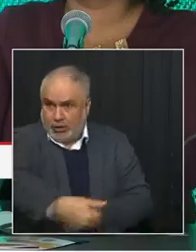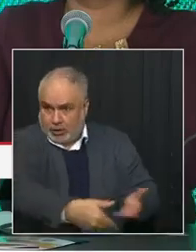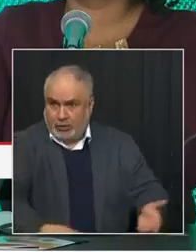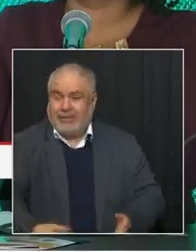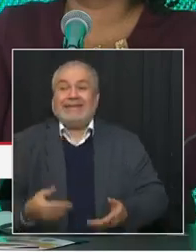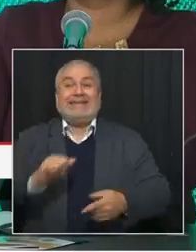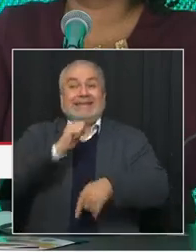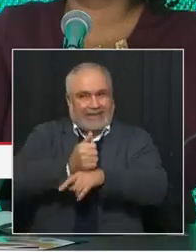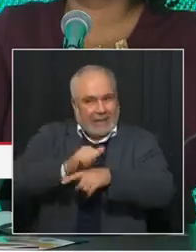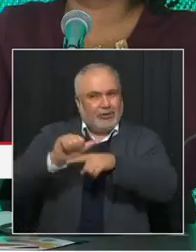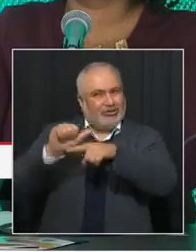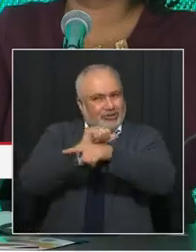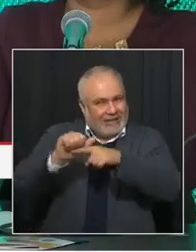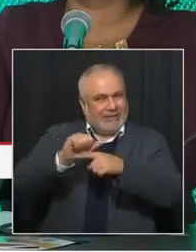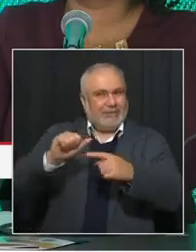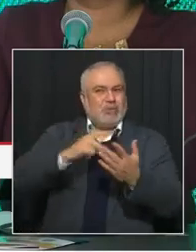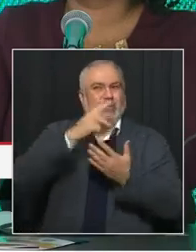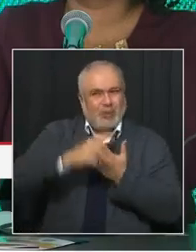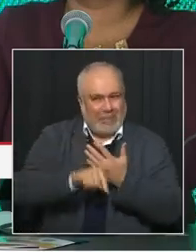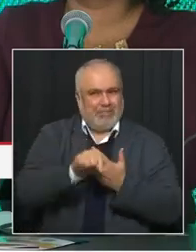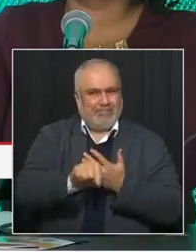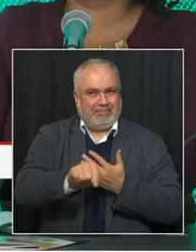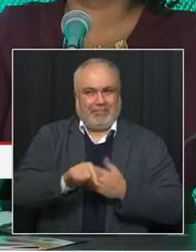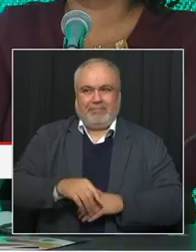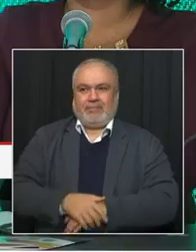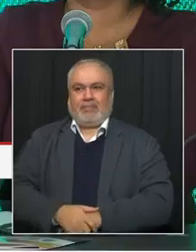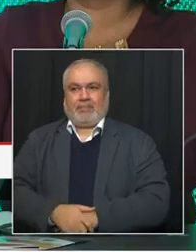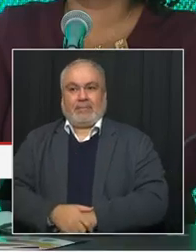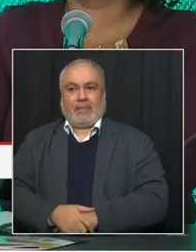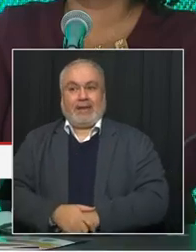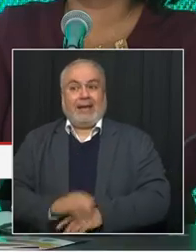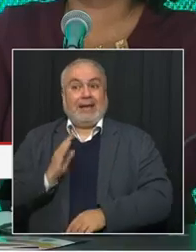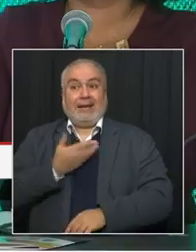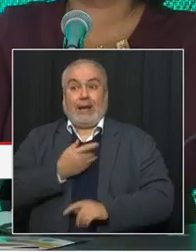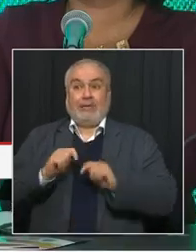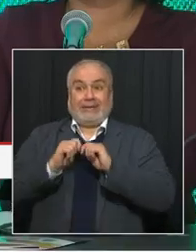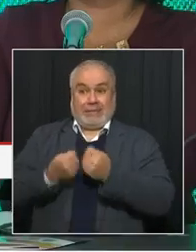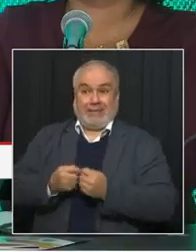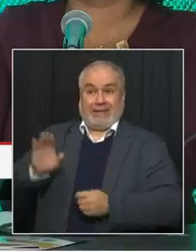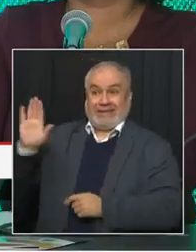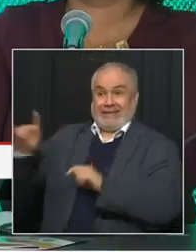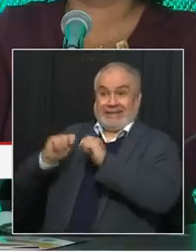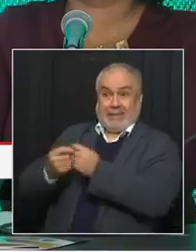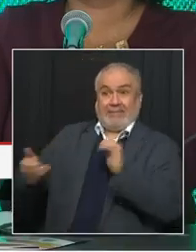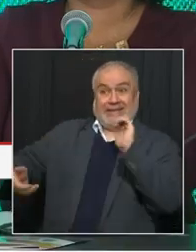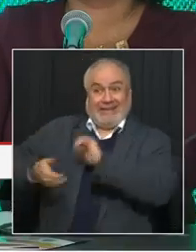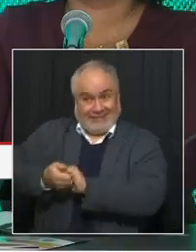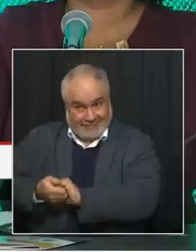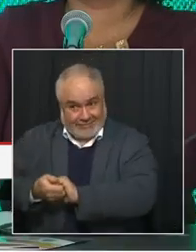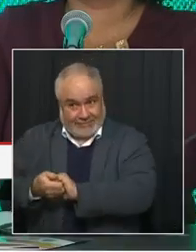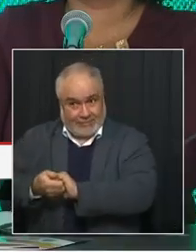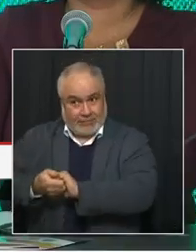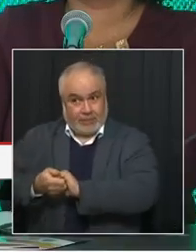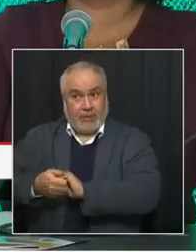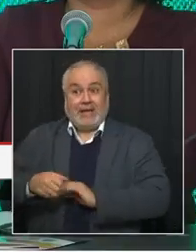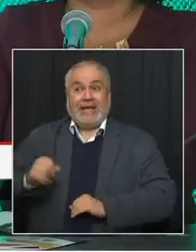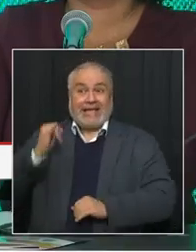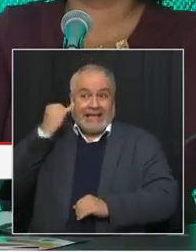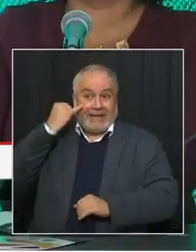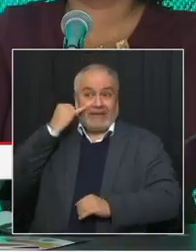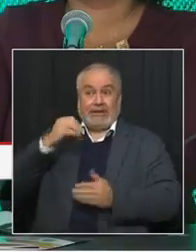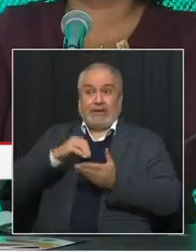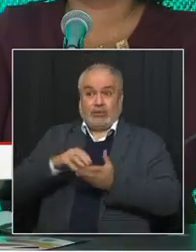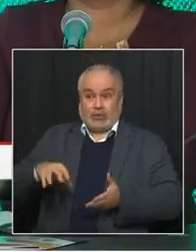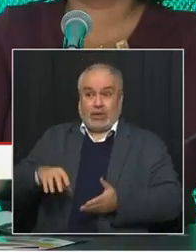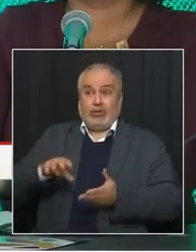they would implement it with our team and their team, and if a person completed successfully, they would have a good paying job at the end.